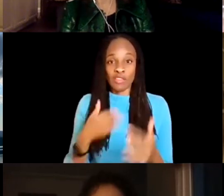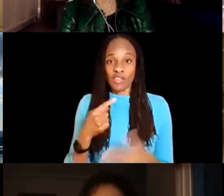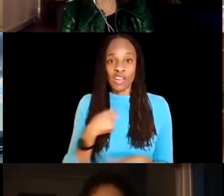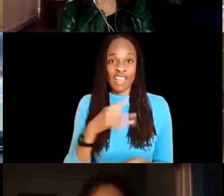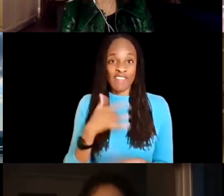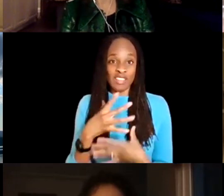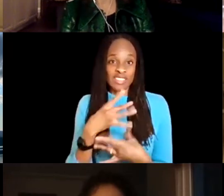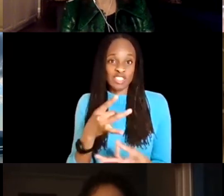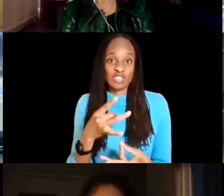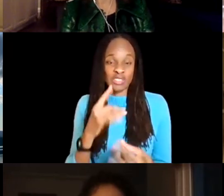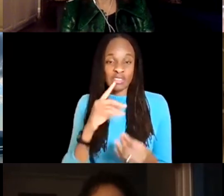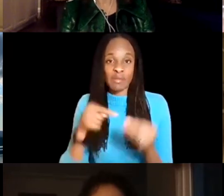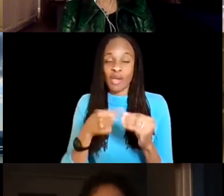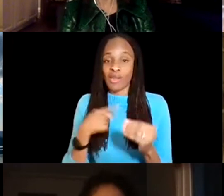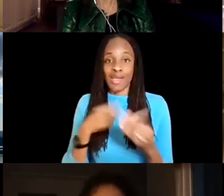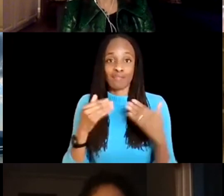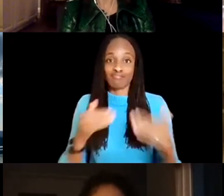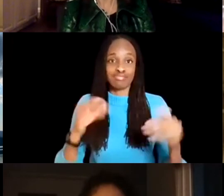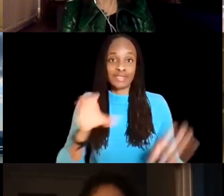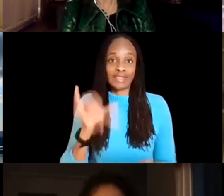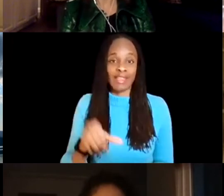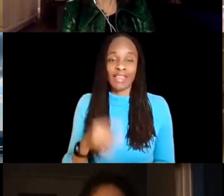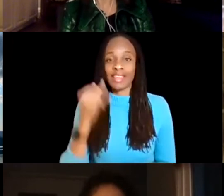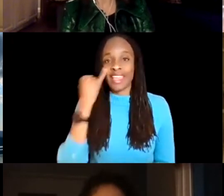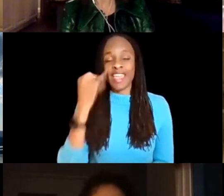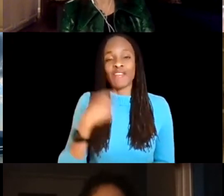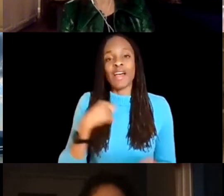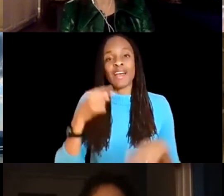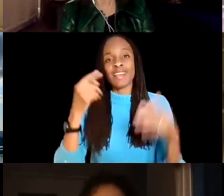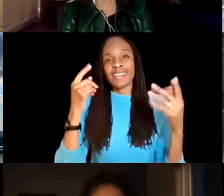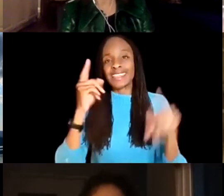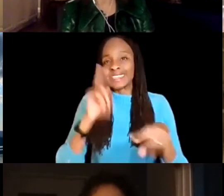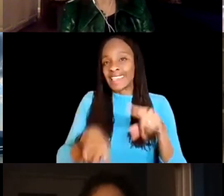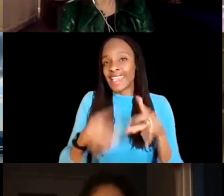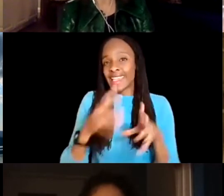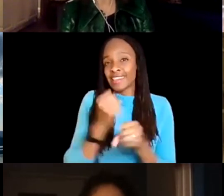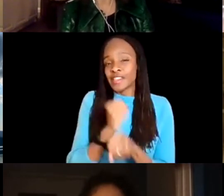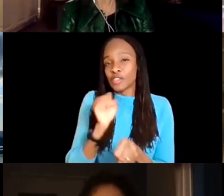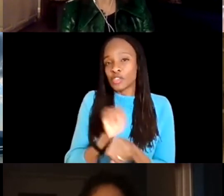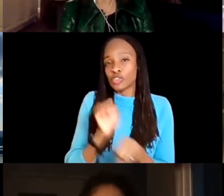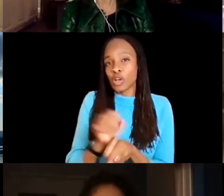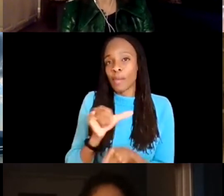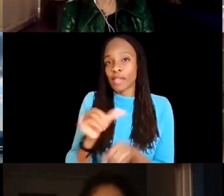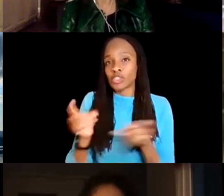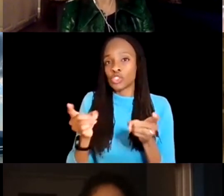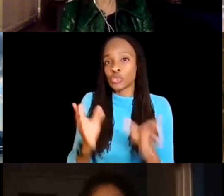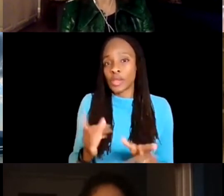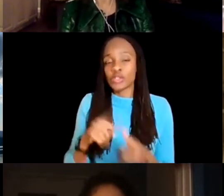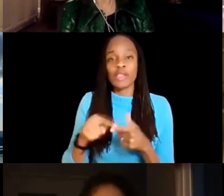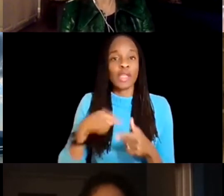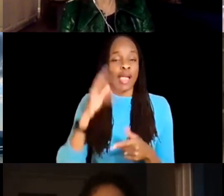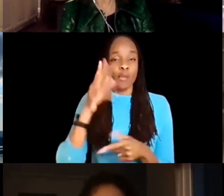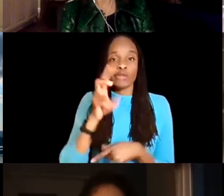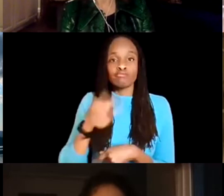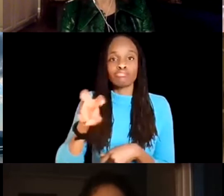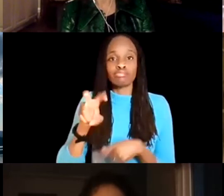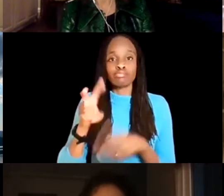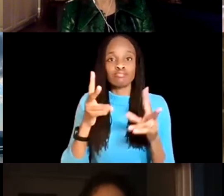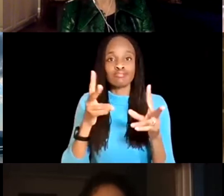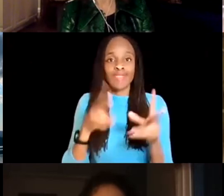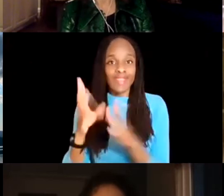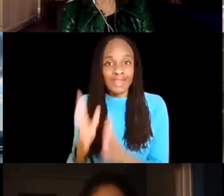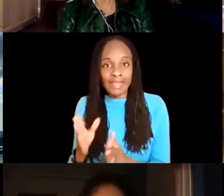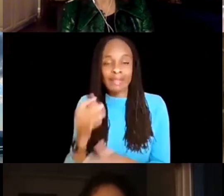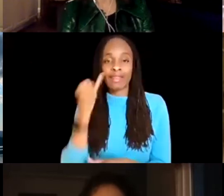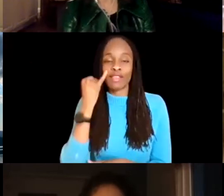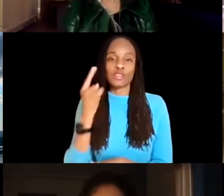like I just did it. So if I can't get the job as a director, then I'll do editing. Or if I, you know, if somebody's looking